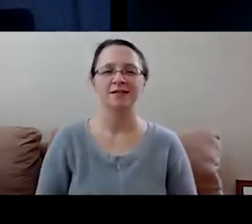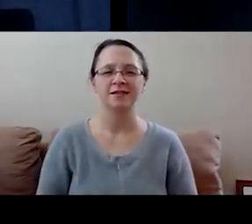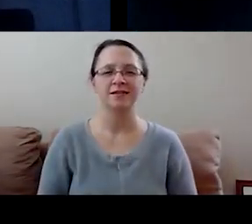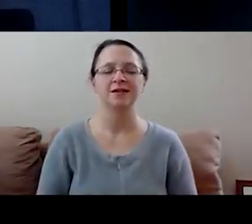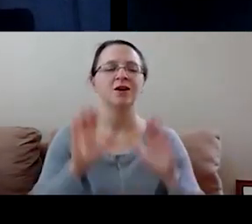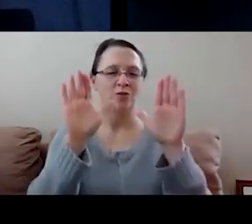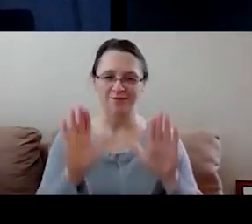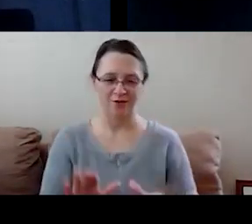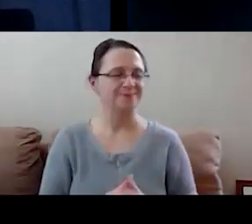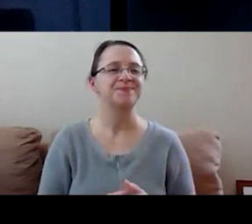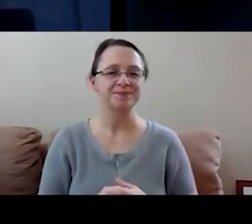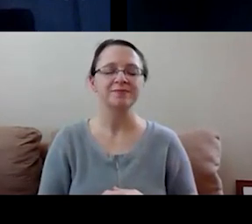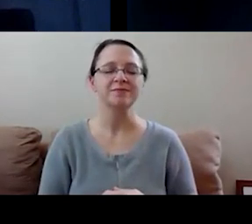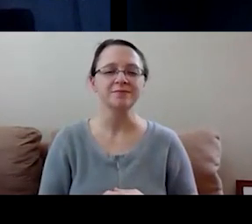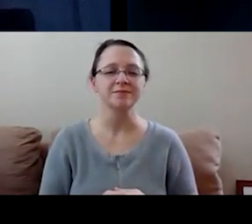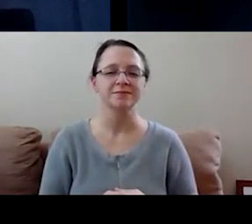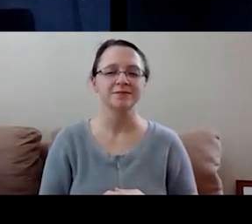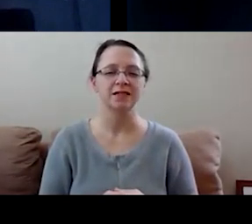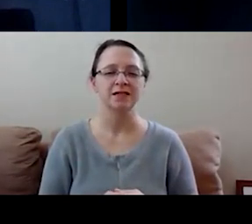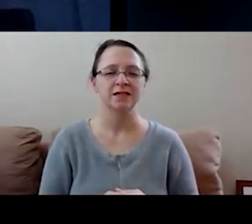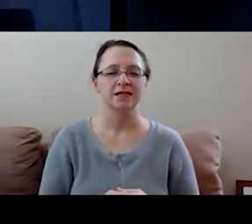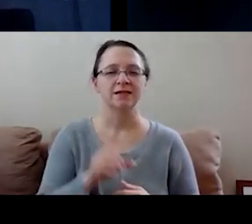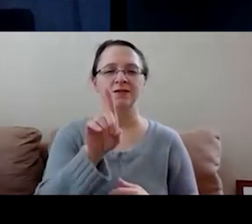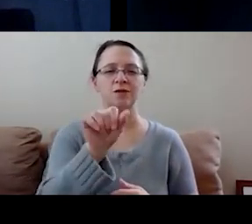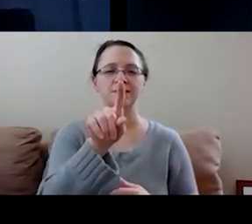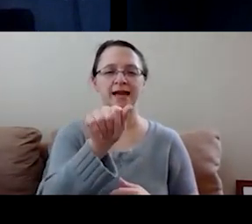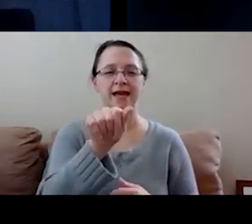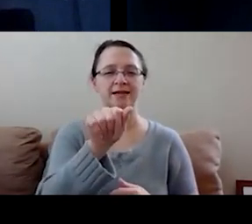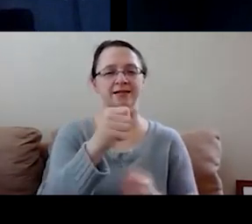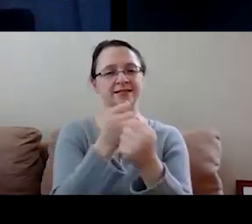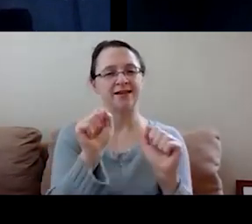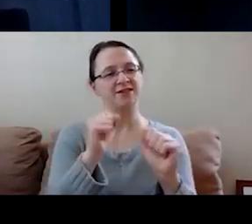Wonderful. How are you ensuring data safety?